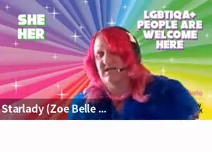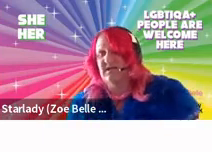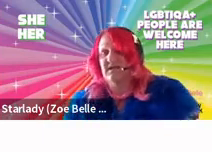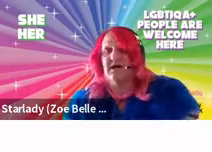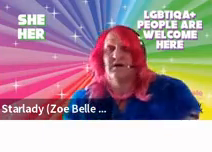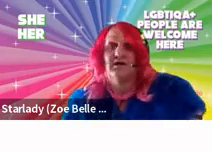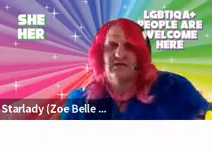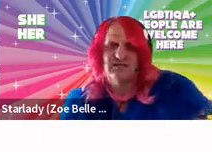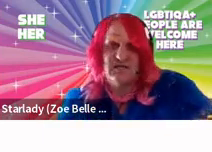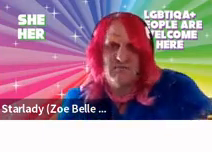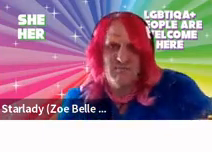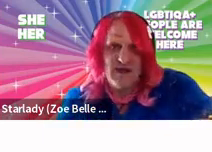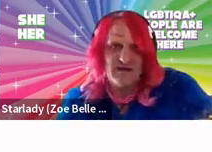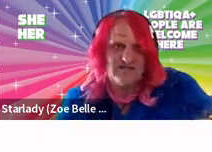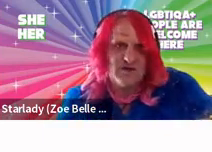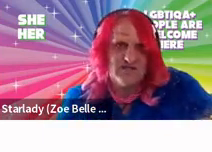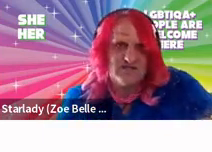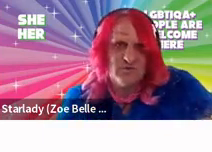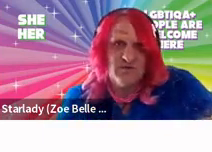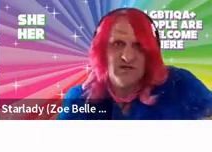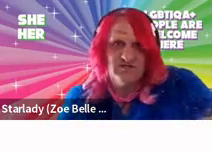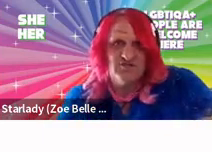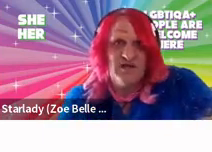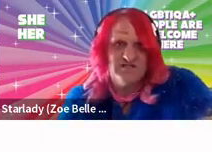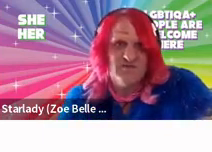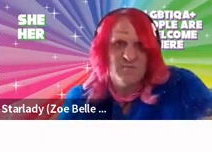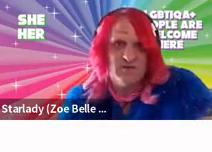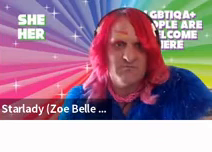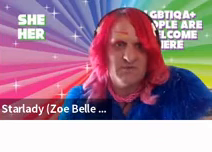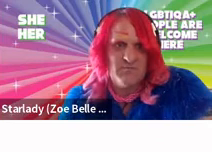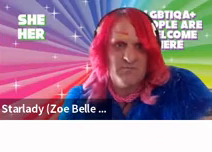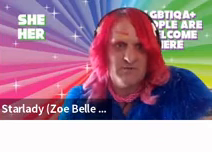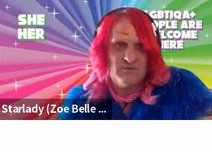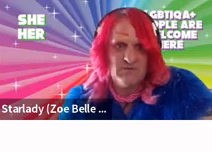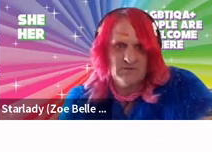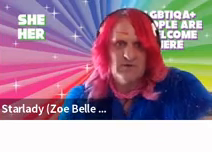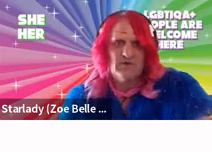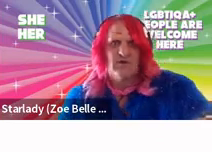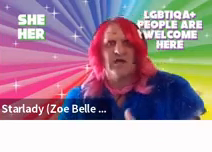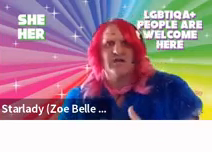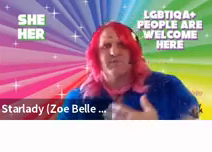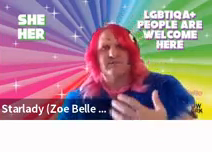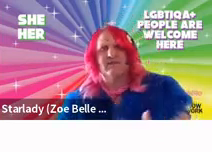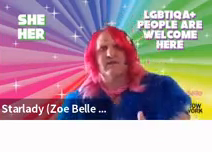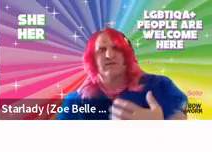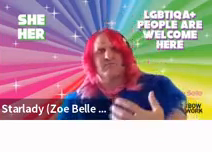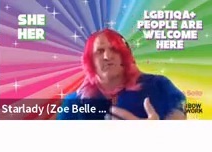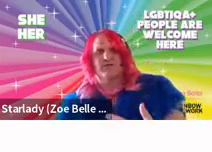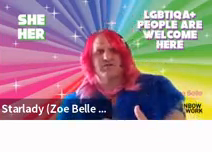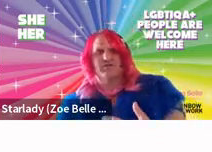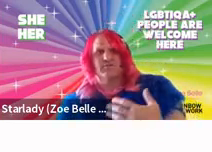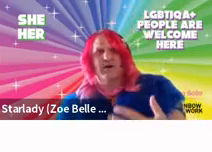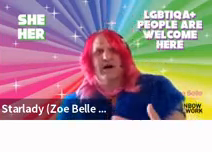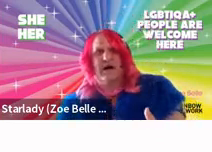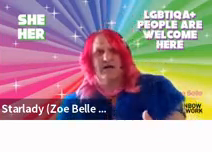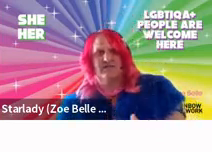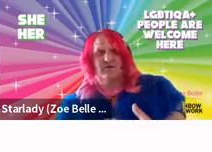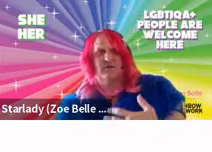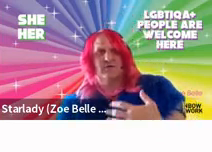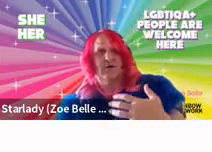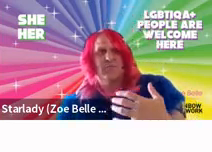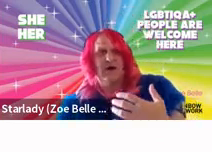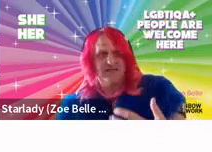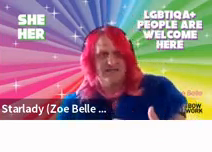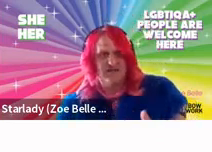in particular, this impacts trans women and trans feminine people. And in particular, the pressure to